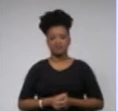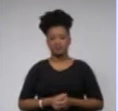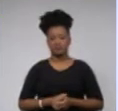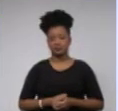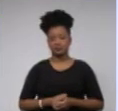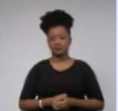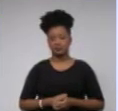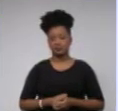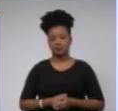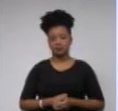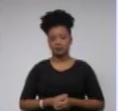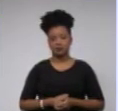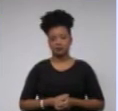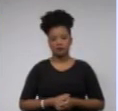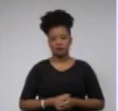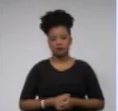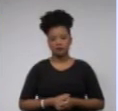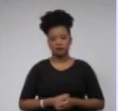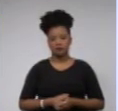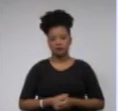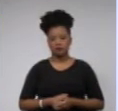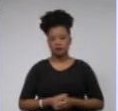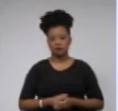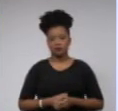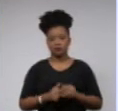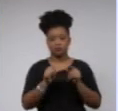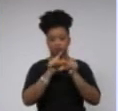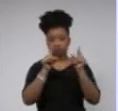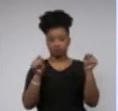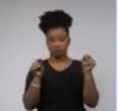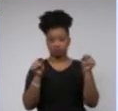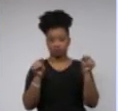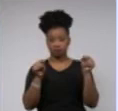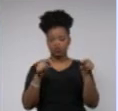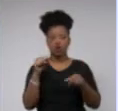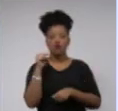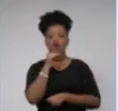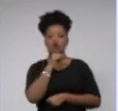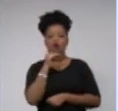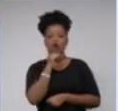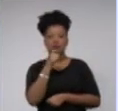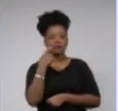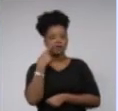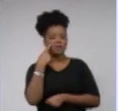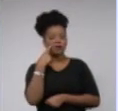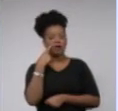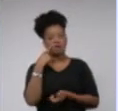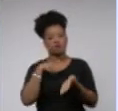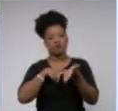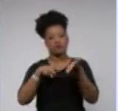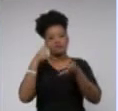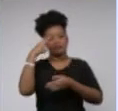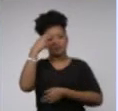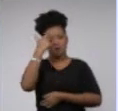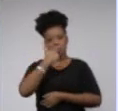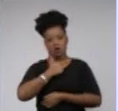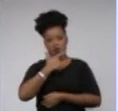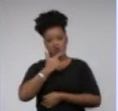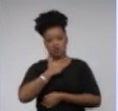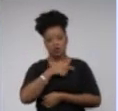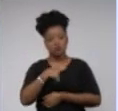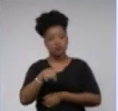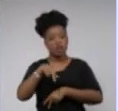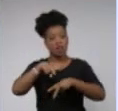Havana and Ciego de Ávila, with more than 19.6 cases per 100,000 inhabitants.